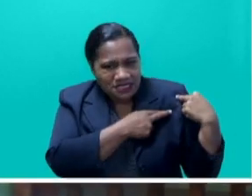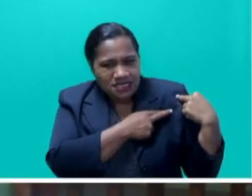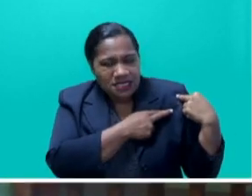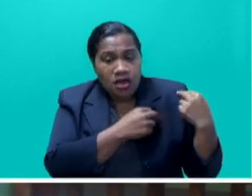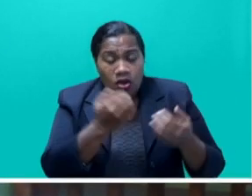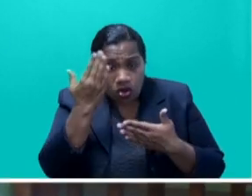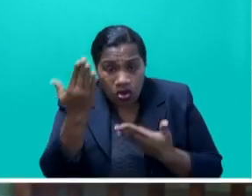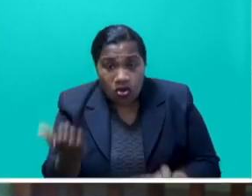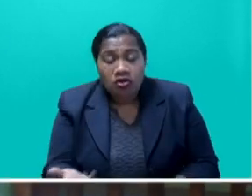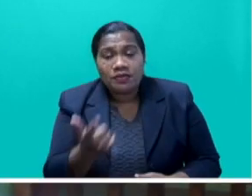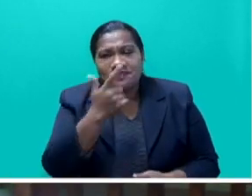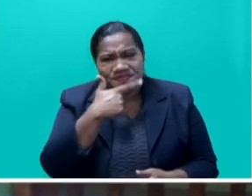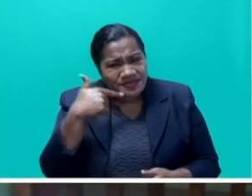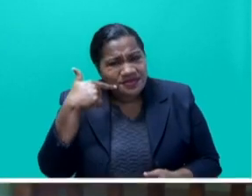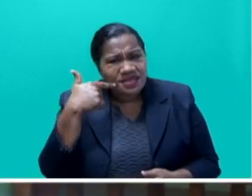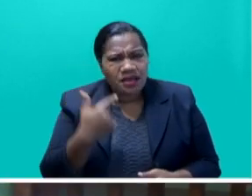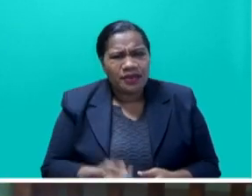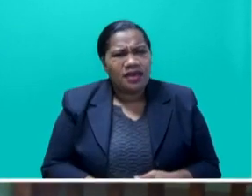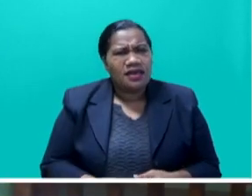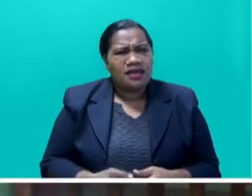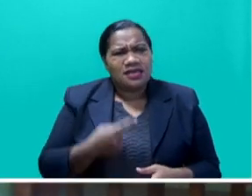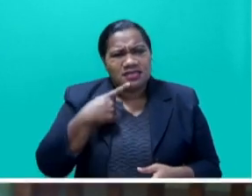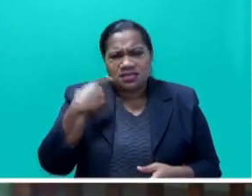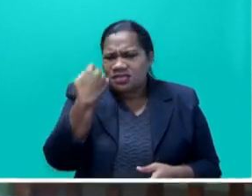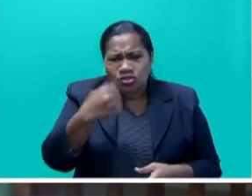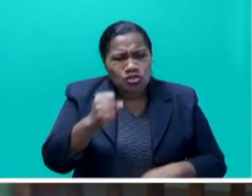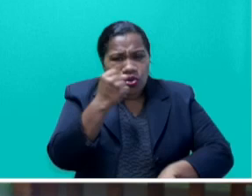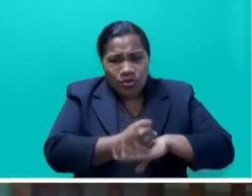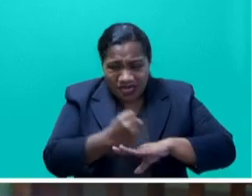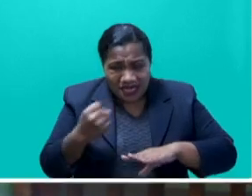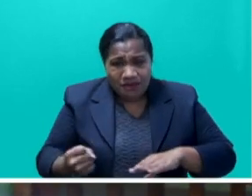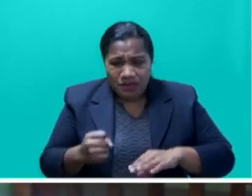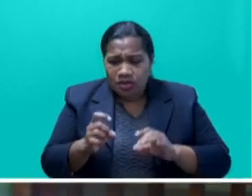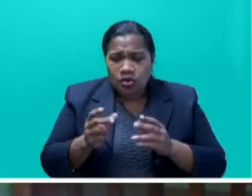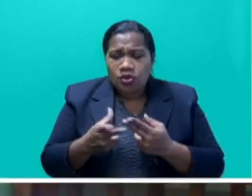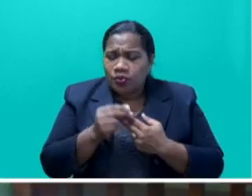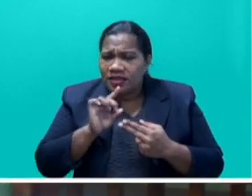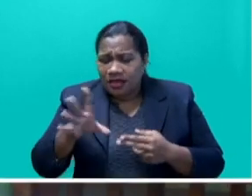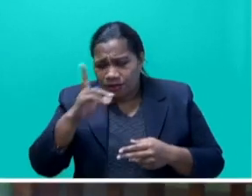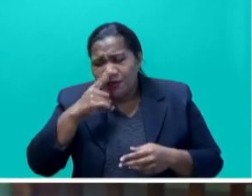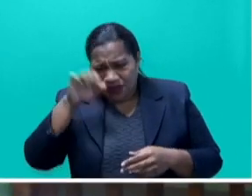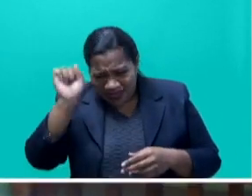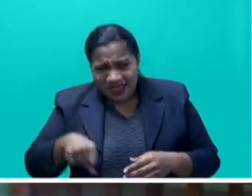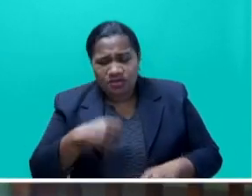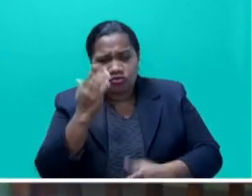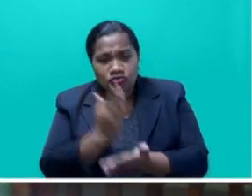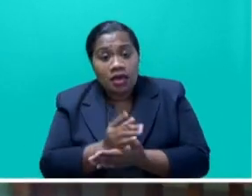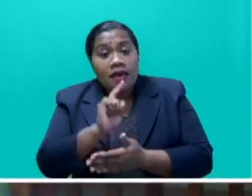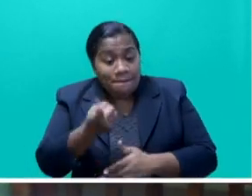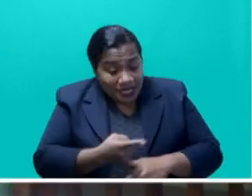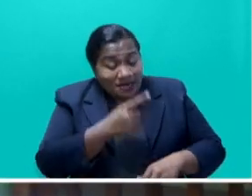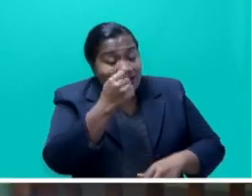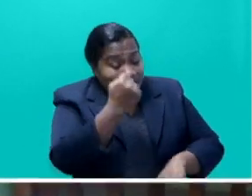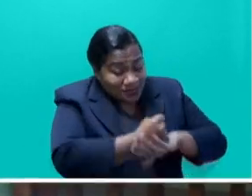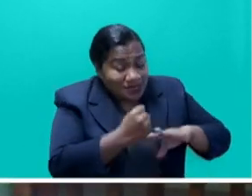has correctly stated, there is no government without people. But government needs the people as well when it comes to